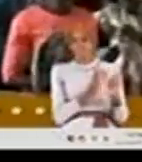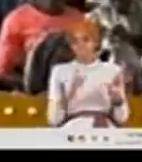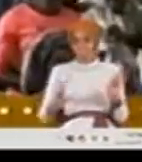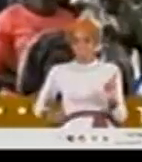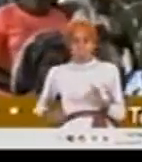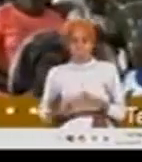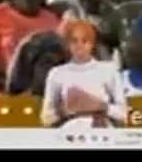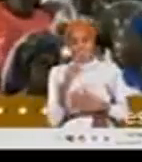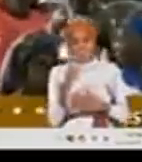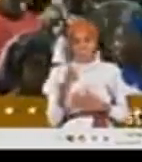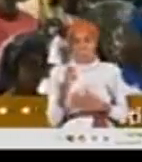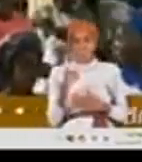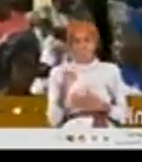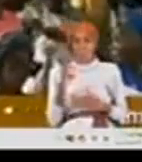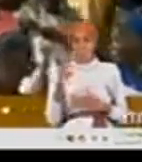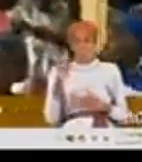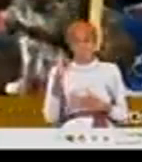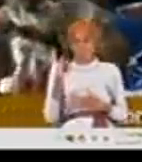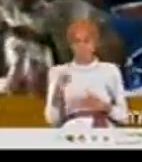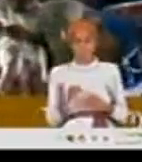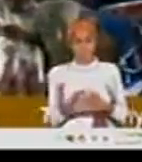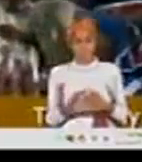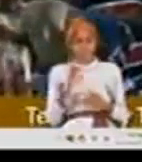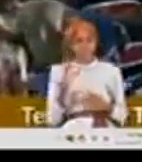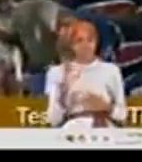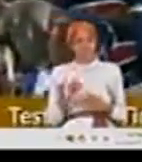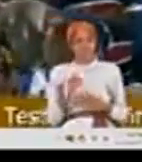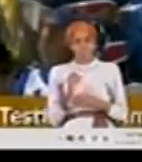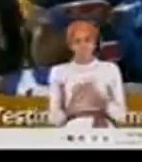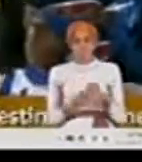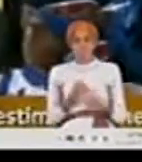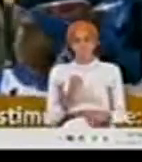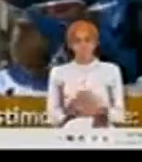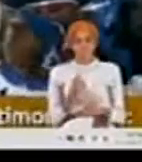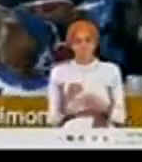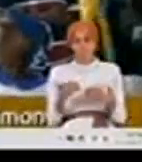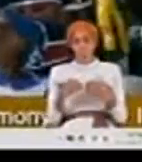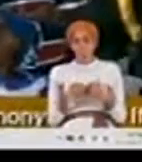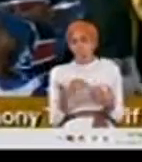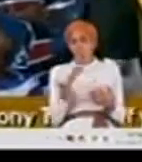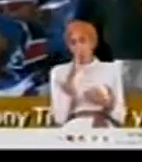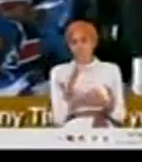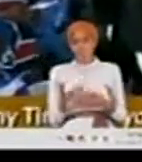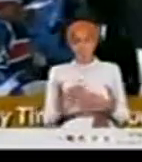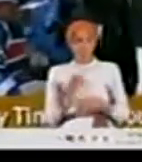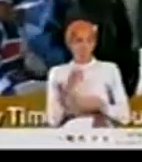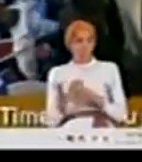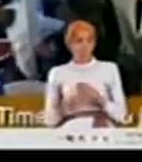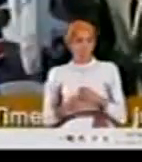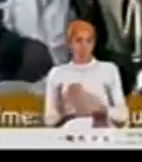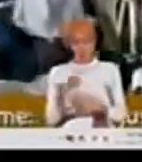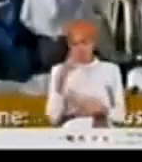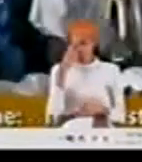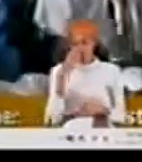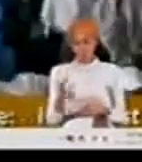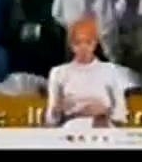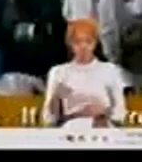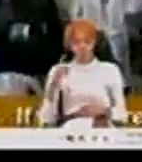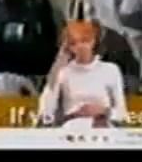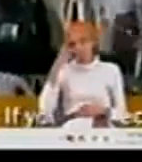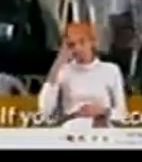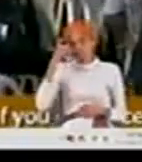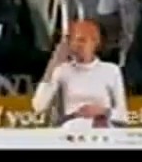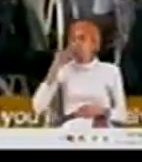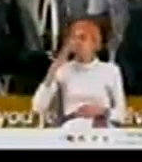old she's been suffering from Nightmare for 6 years she sought for solution patronizing